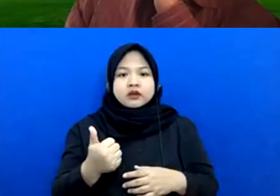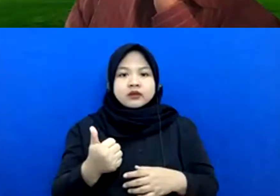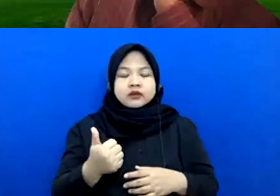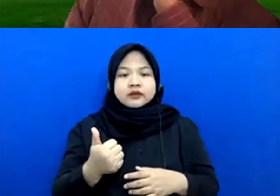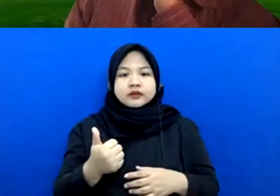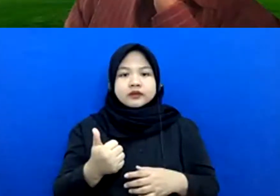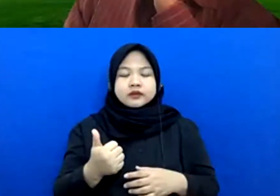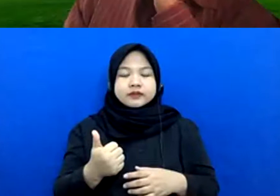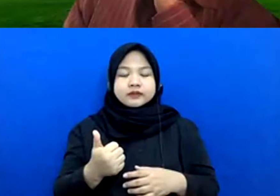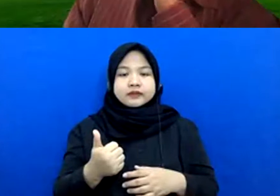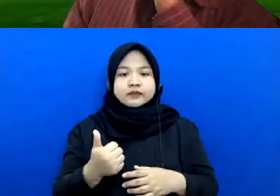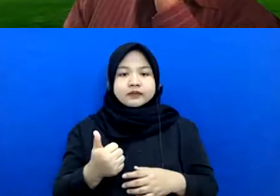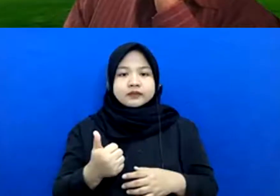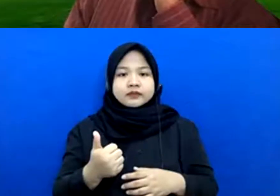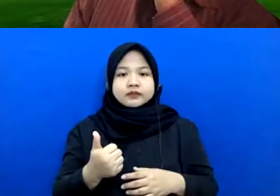really